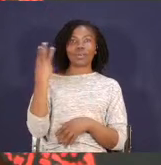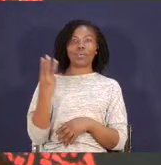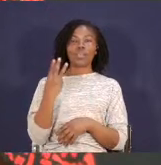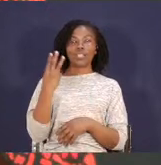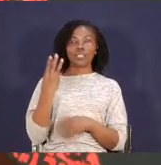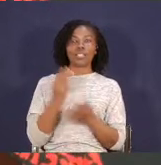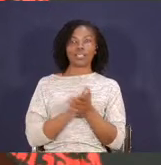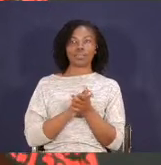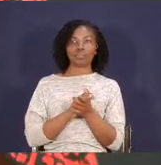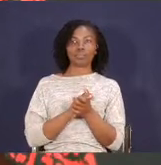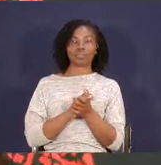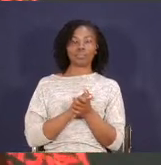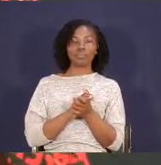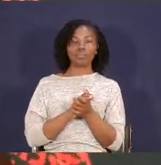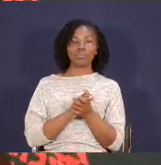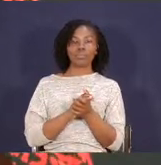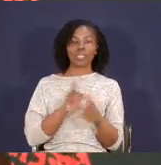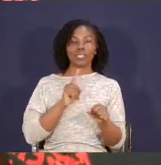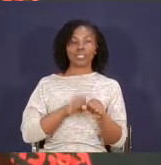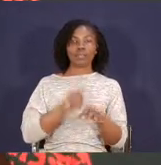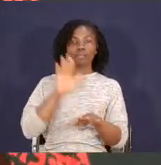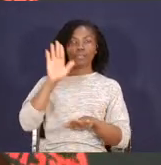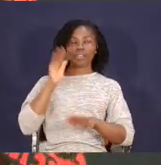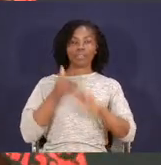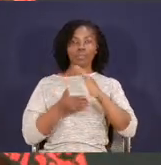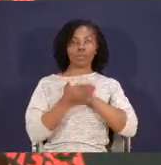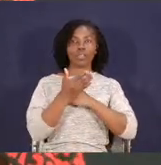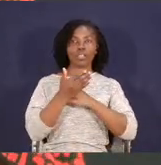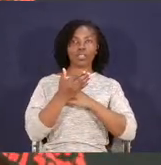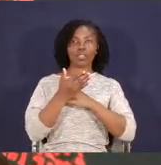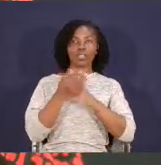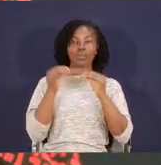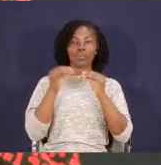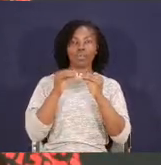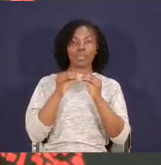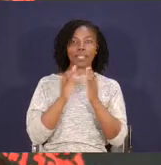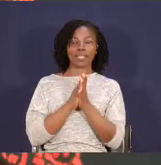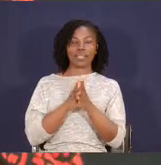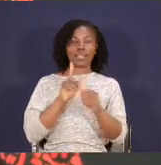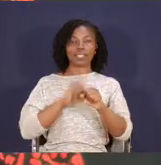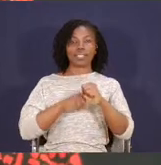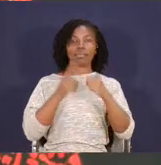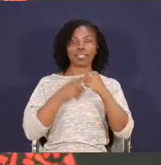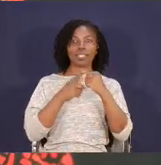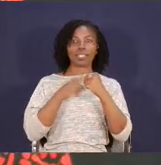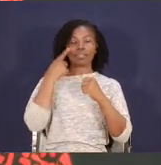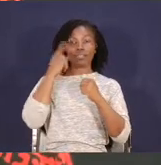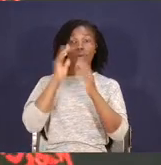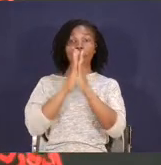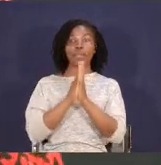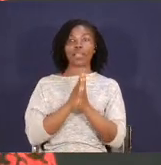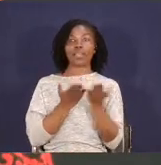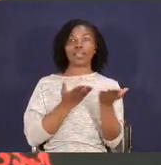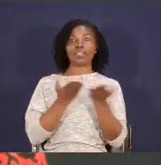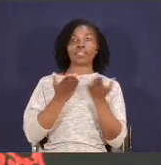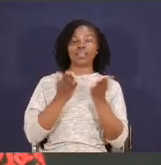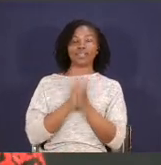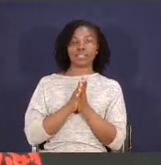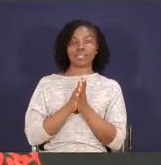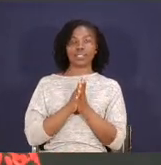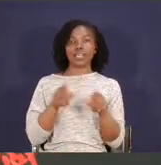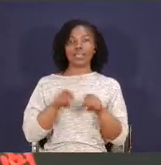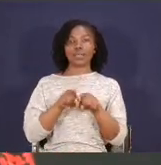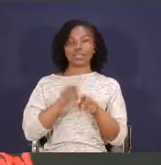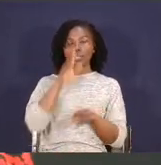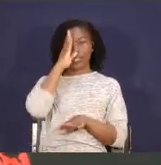bird service, 5 a.m. in the evening. We congregate at 6 p.m. for the prayer service. And Sunday,